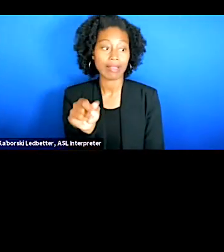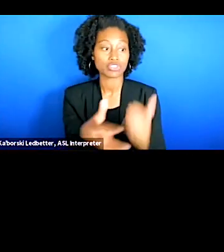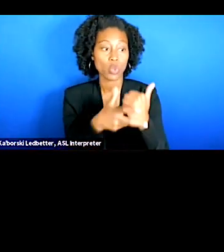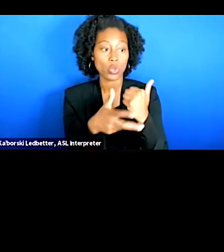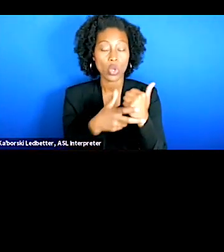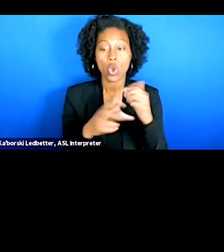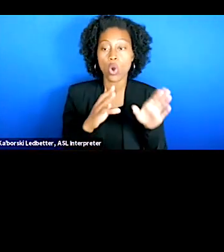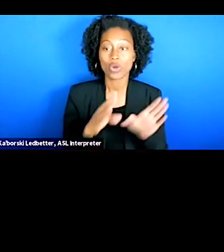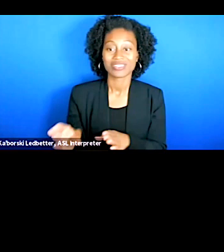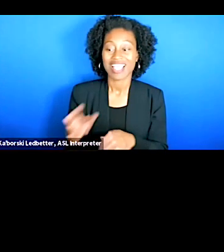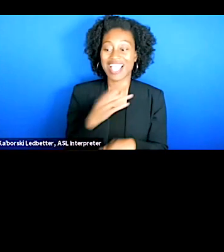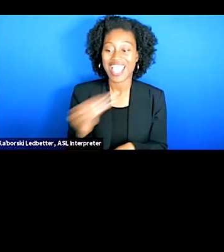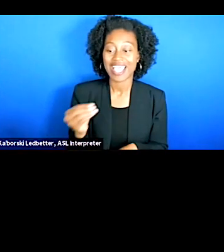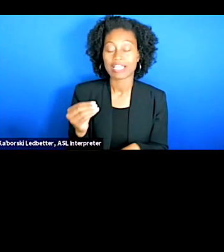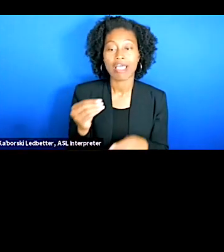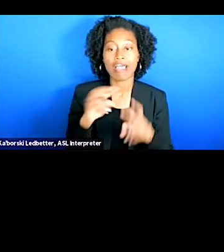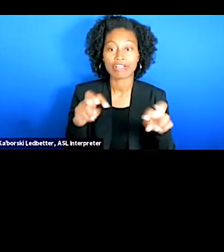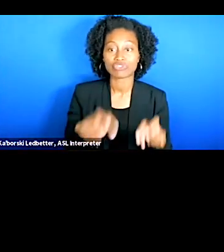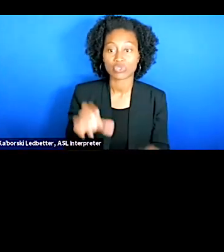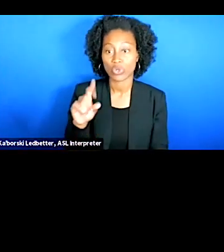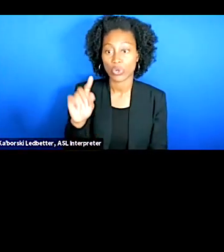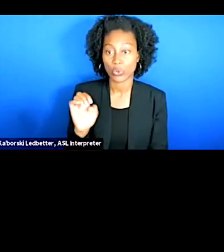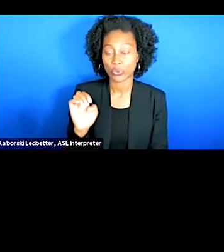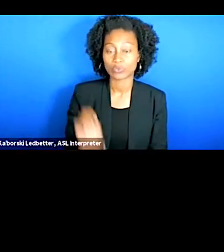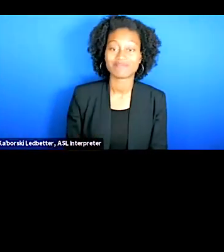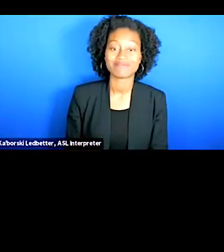So let me take a moment to switch screens.